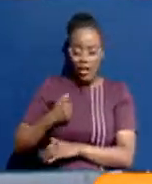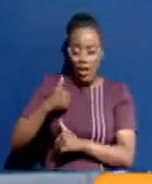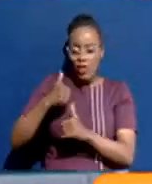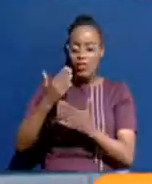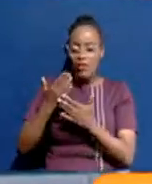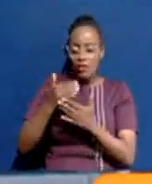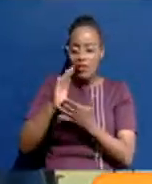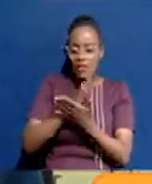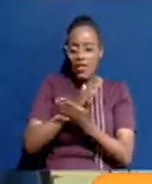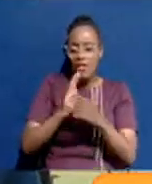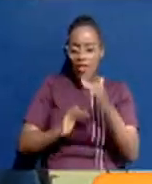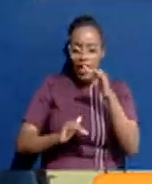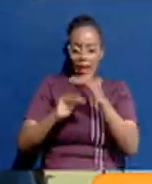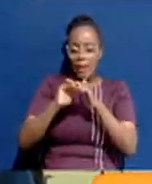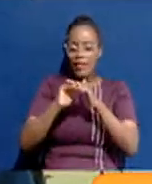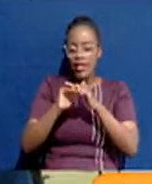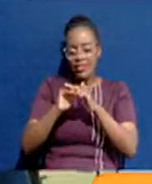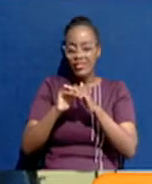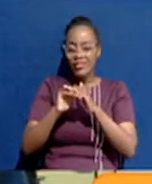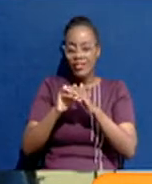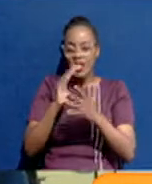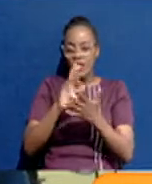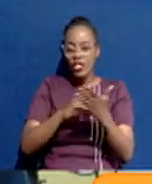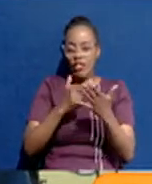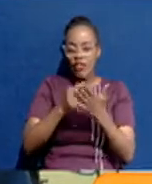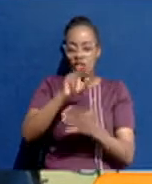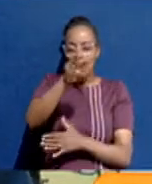limited resources. A school of